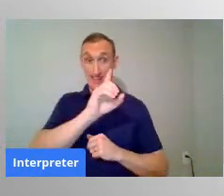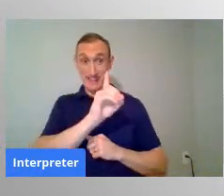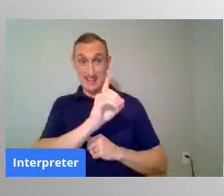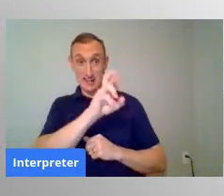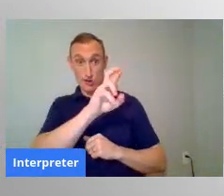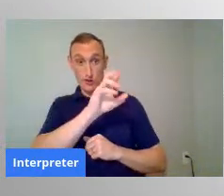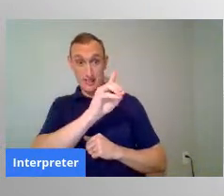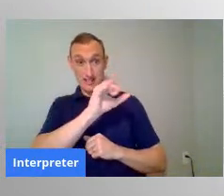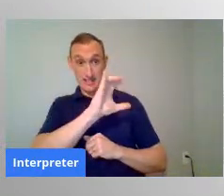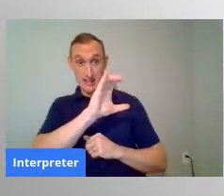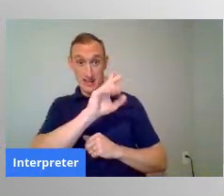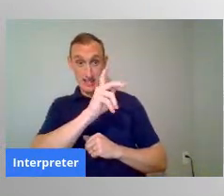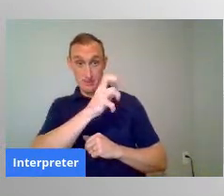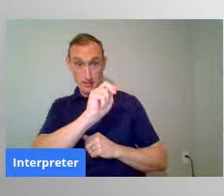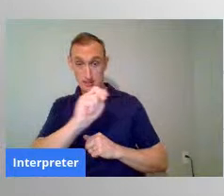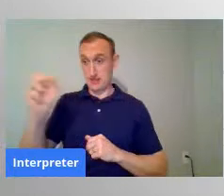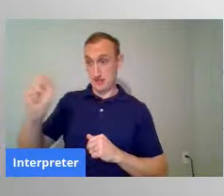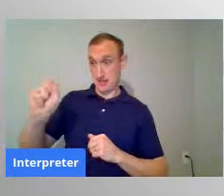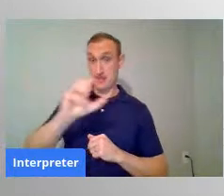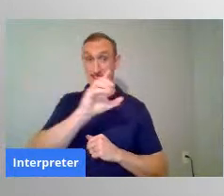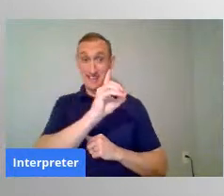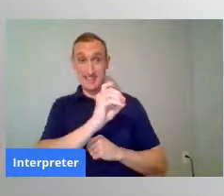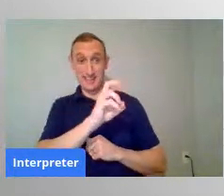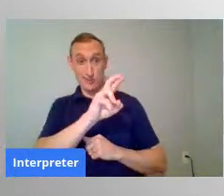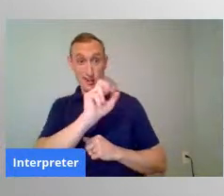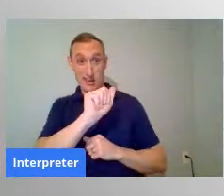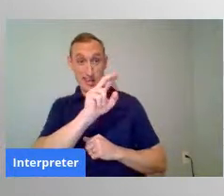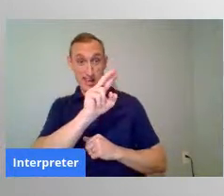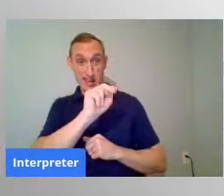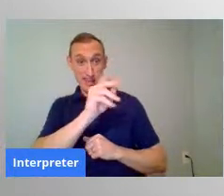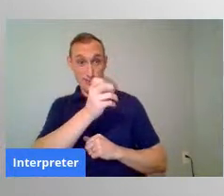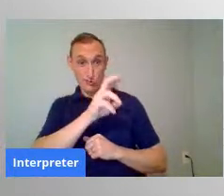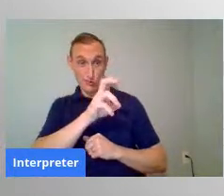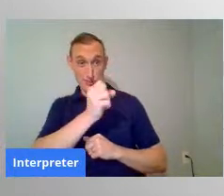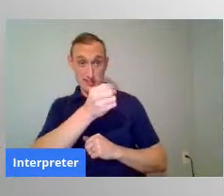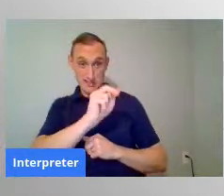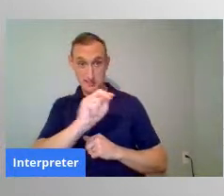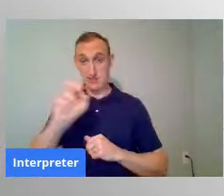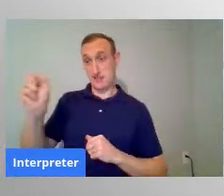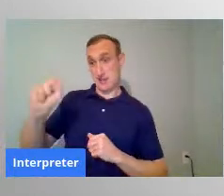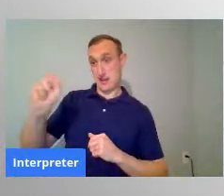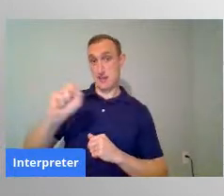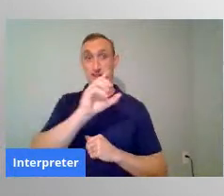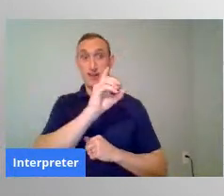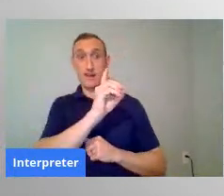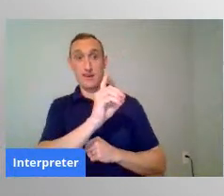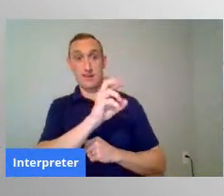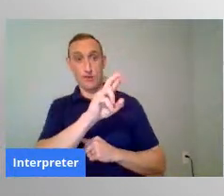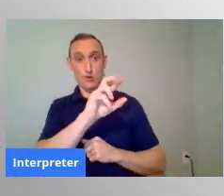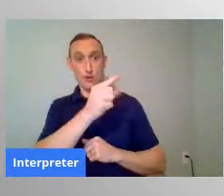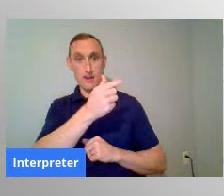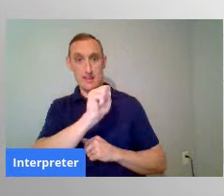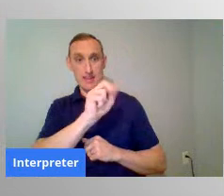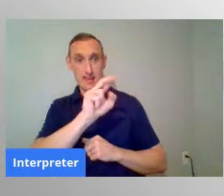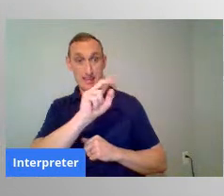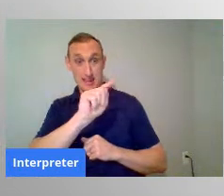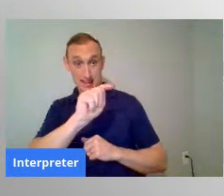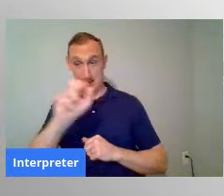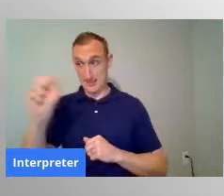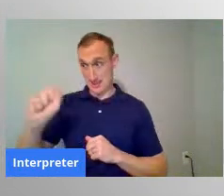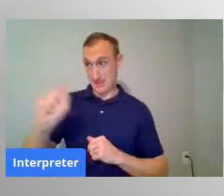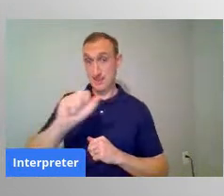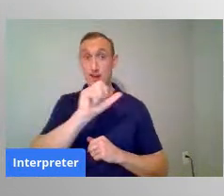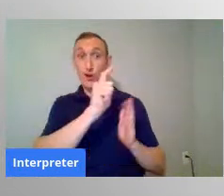Dykeman, Yes. Dr. Anderson, Yes. Dr. Gant, Yes. Attorney